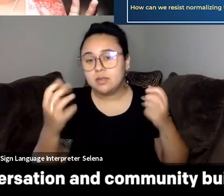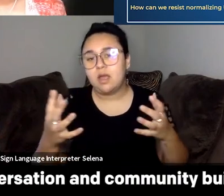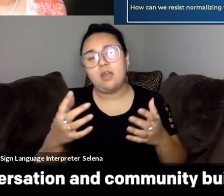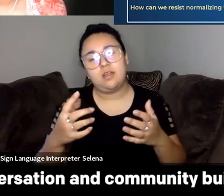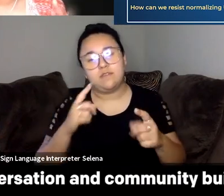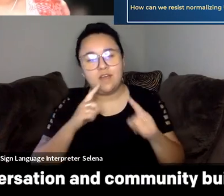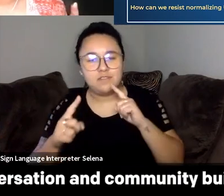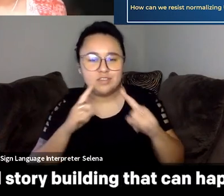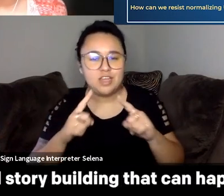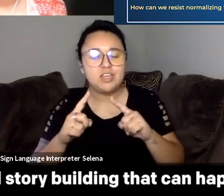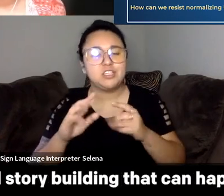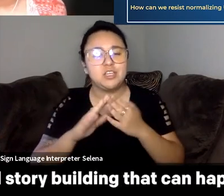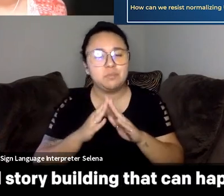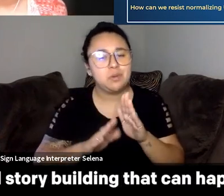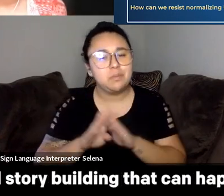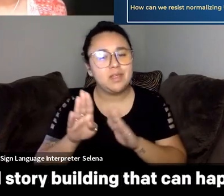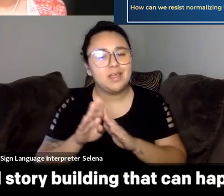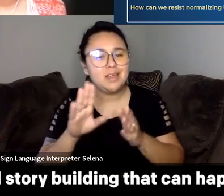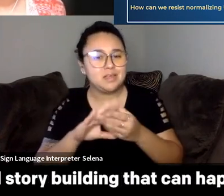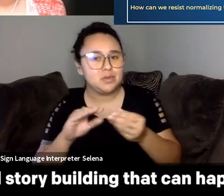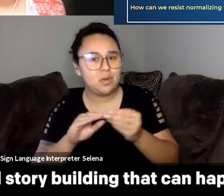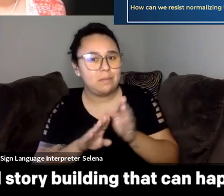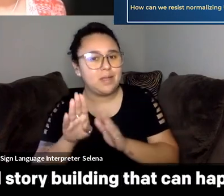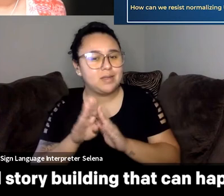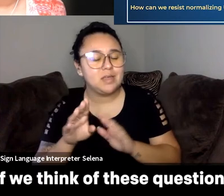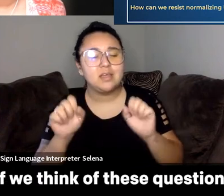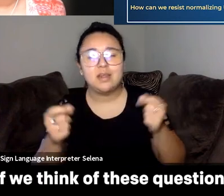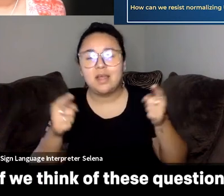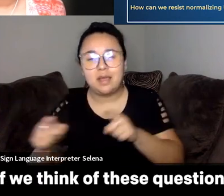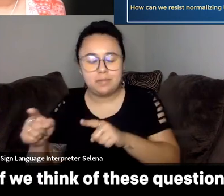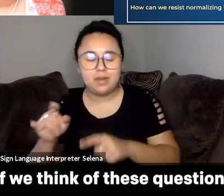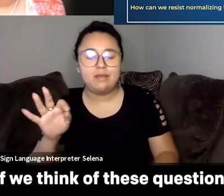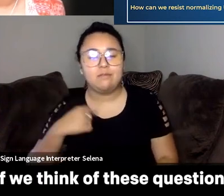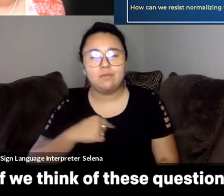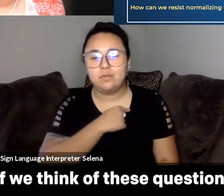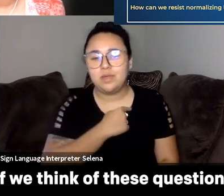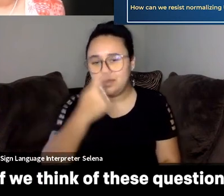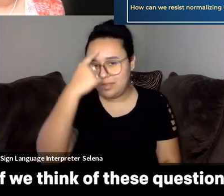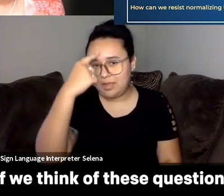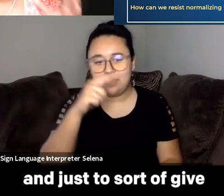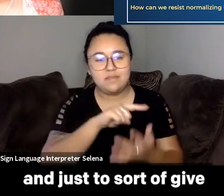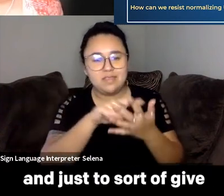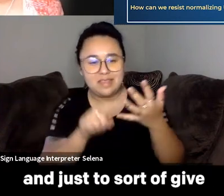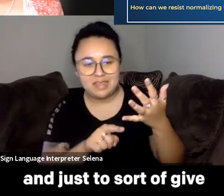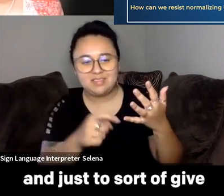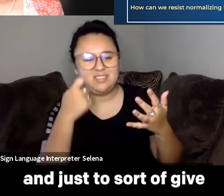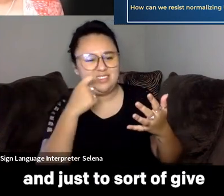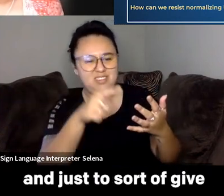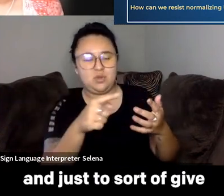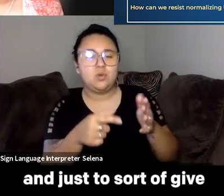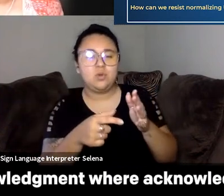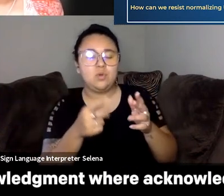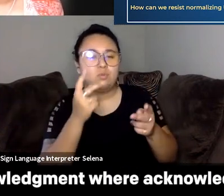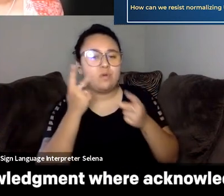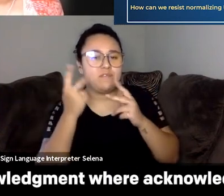conversation and community building and story building that can happen, if we think of these questions. And just to sort